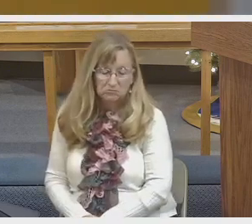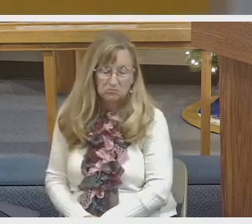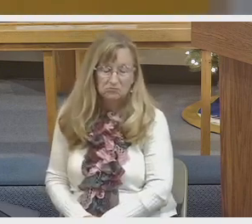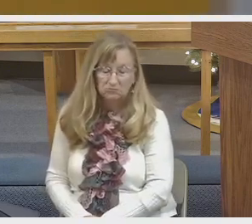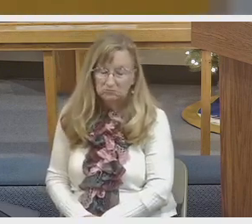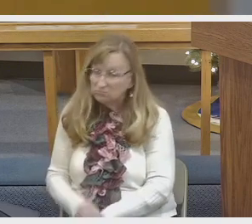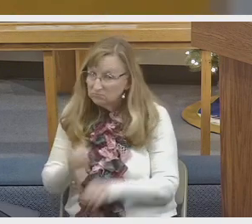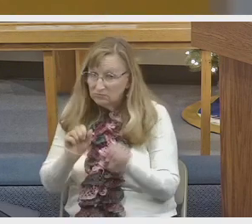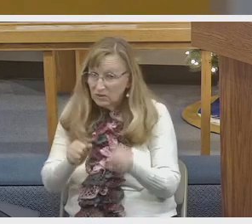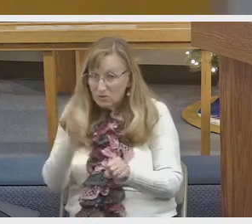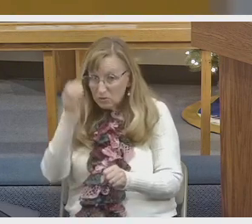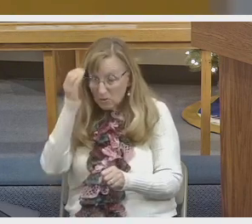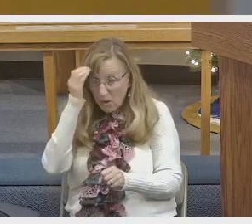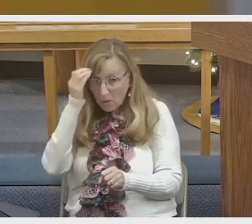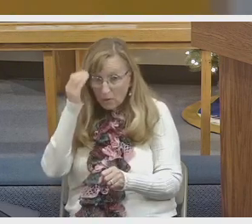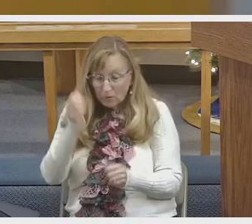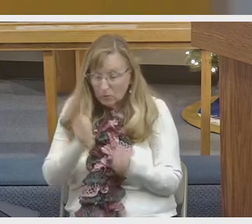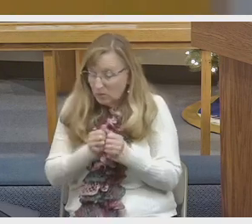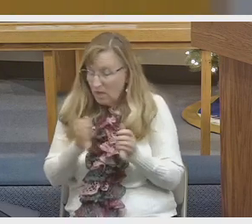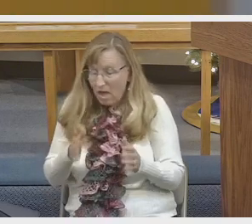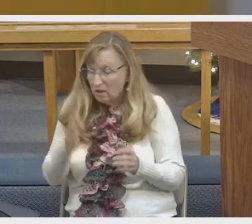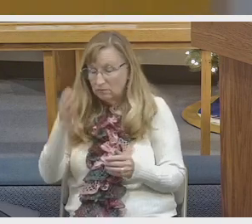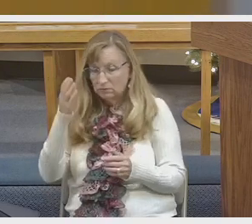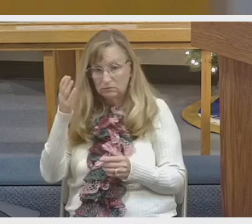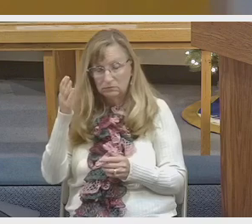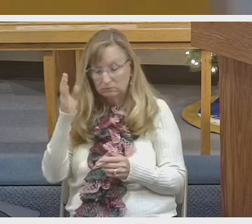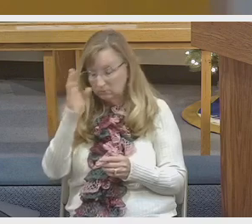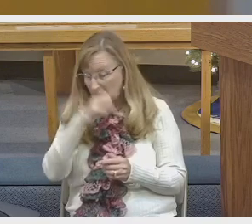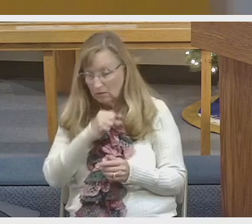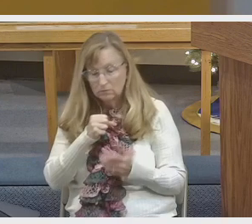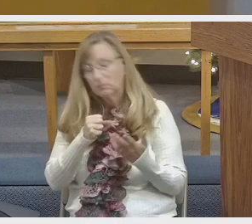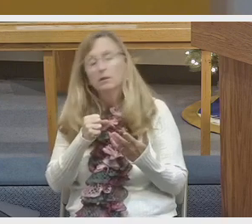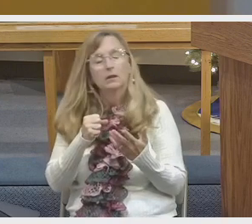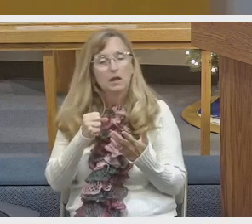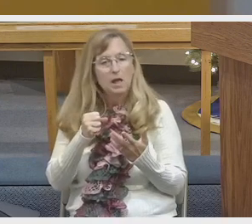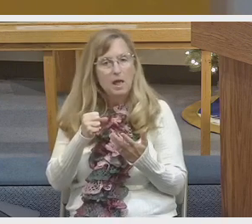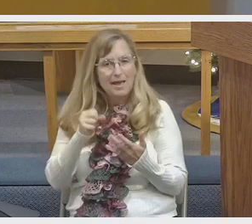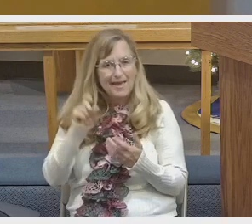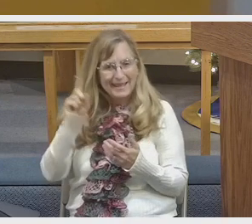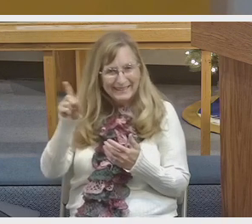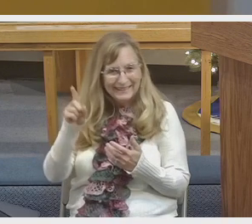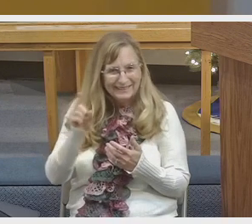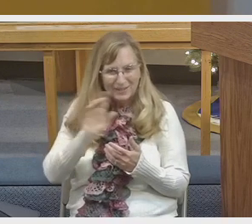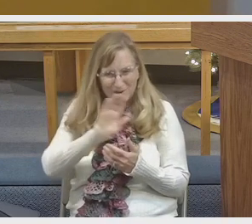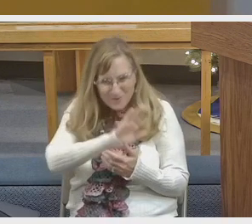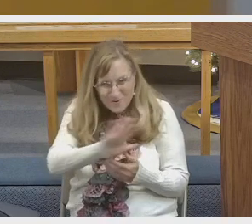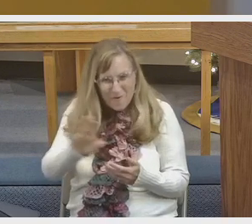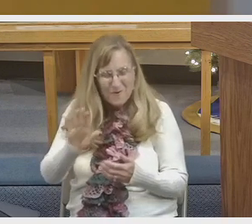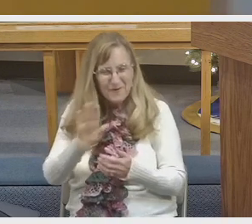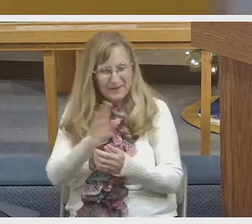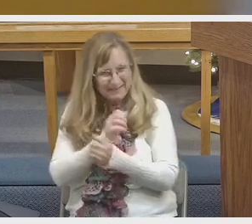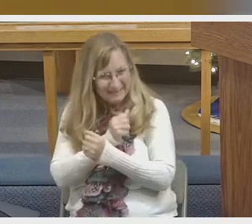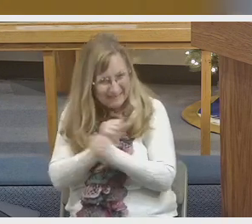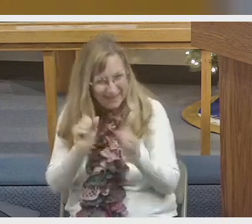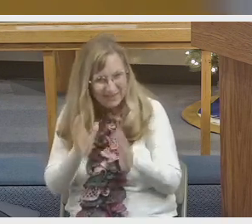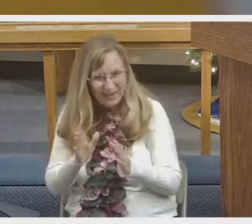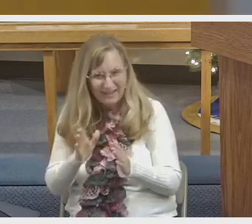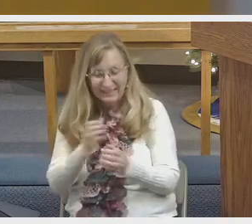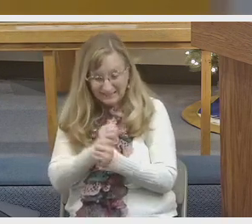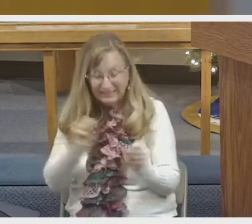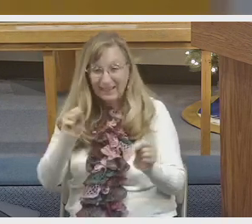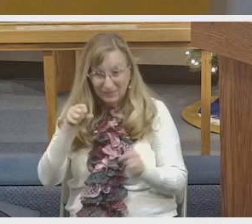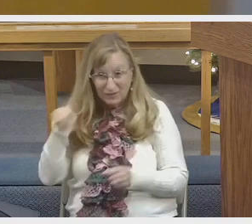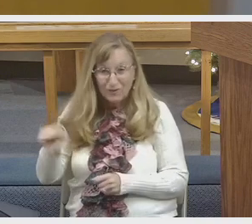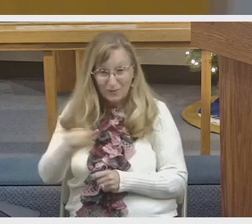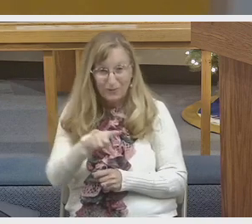Could you ever know without a doubt that he is your Savior, that he saves you